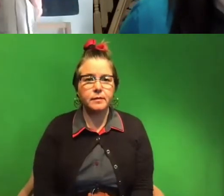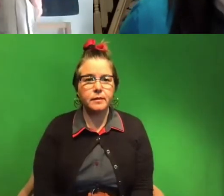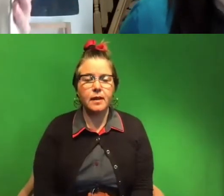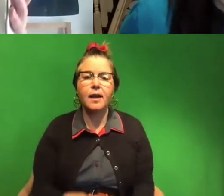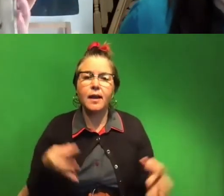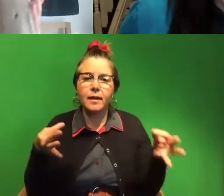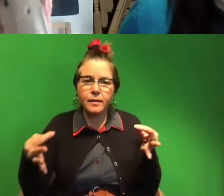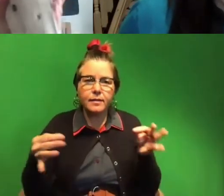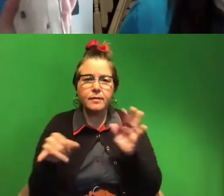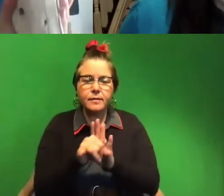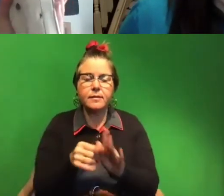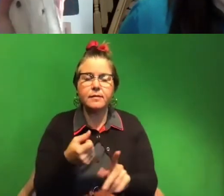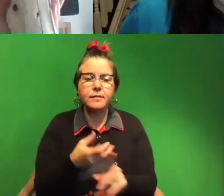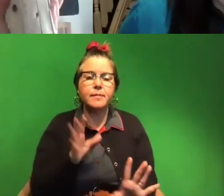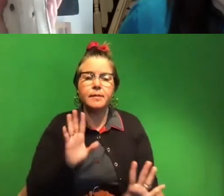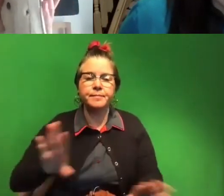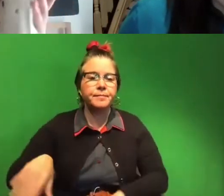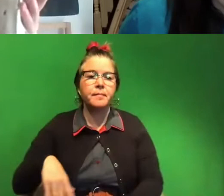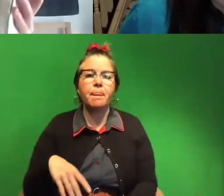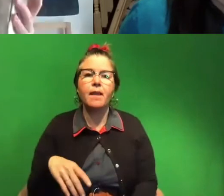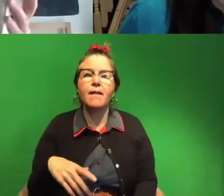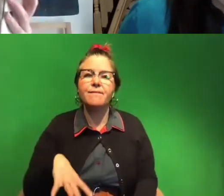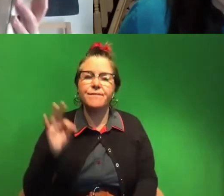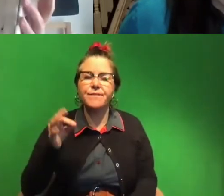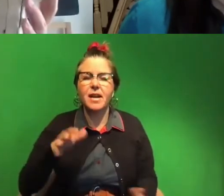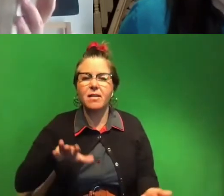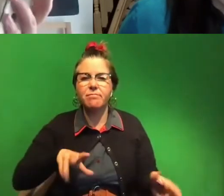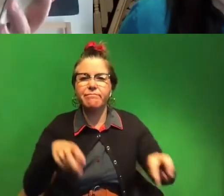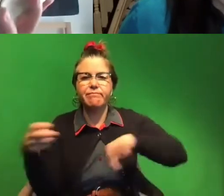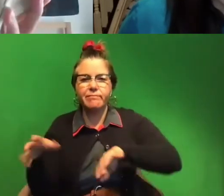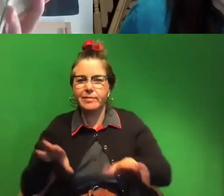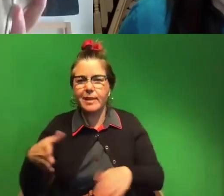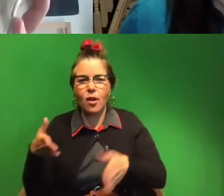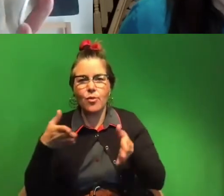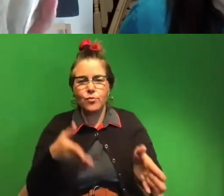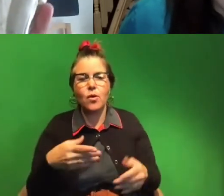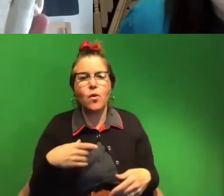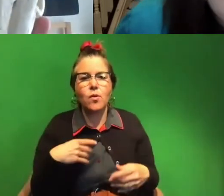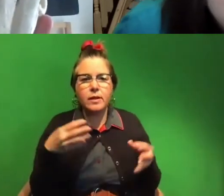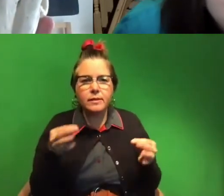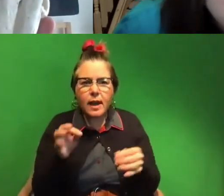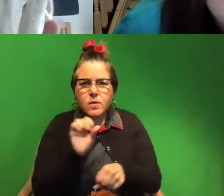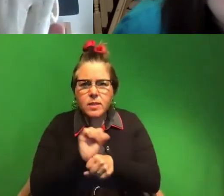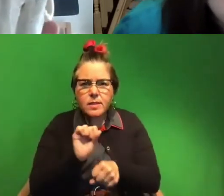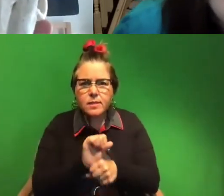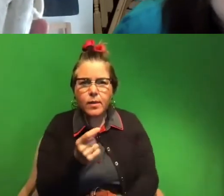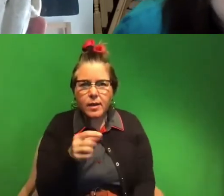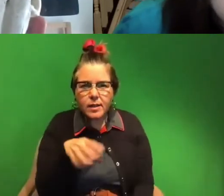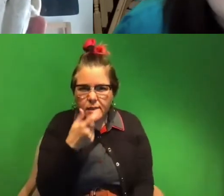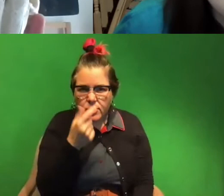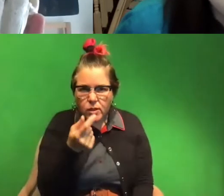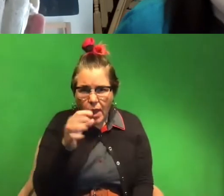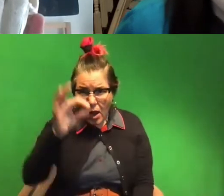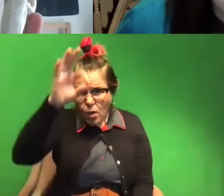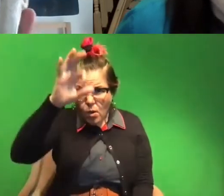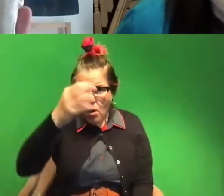a pig. But I found this pig as a roadkill pig, decided to work it up a little bit, and I found something interesting. So you see that hole right